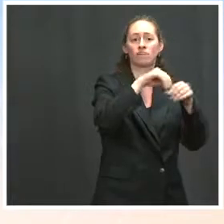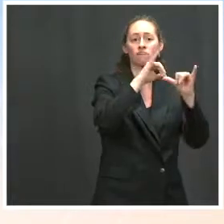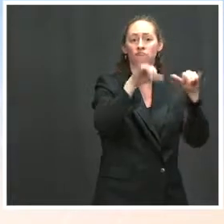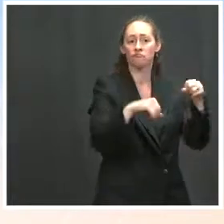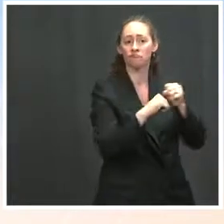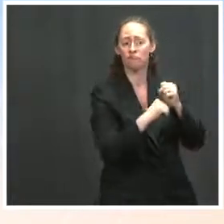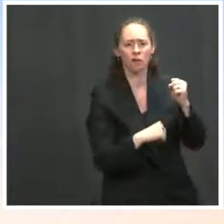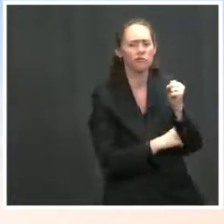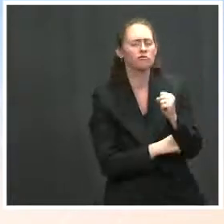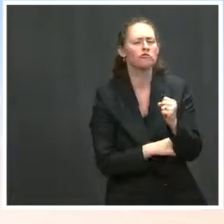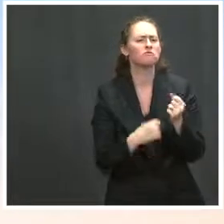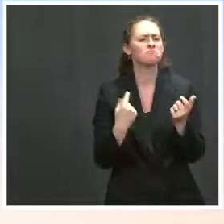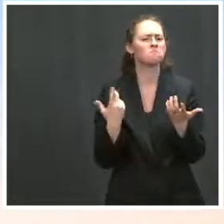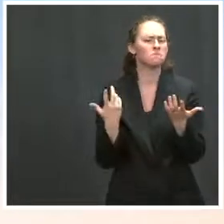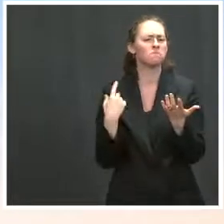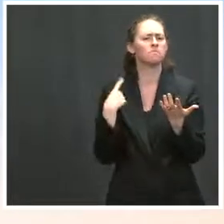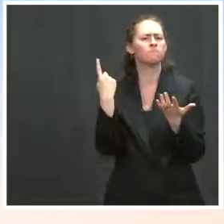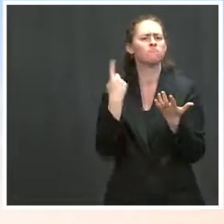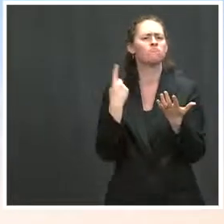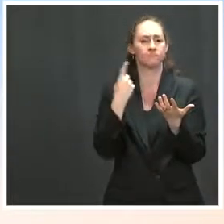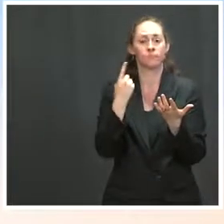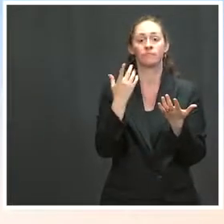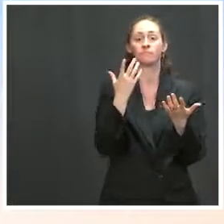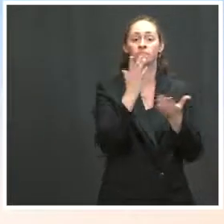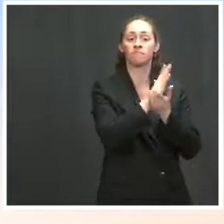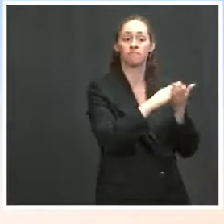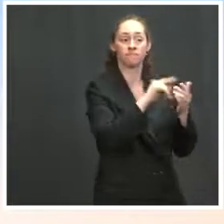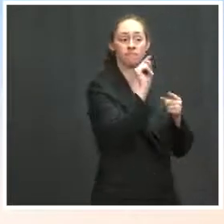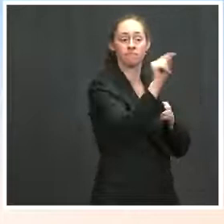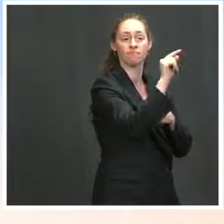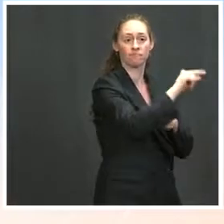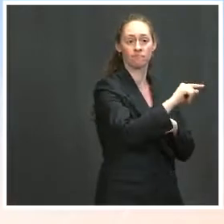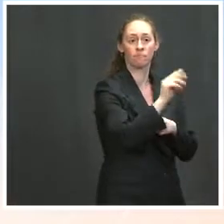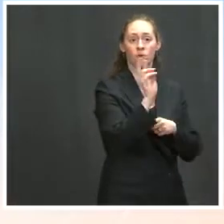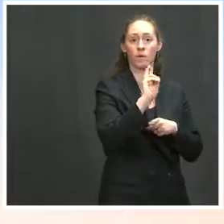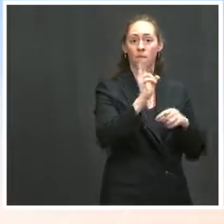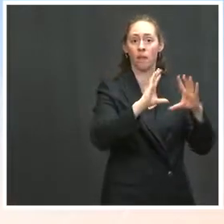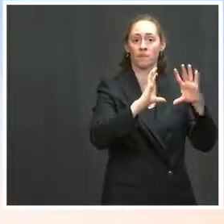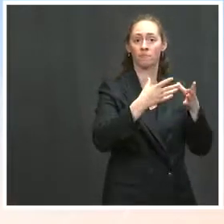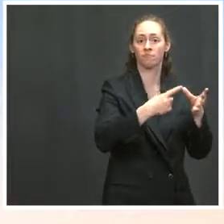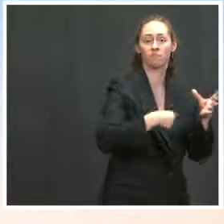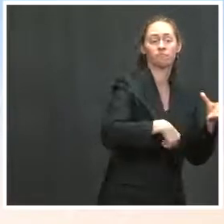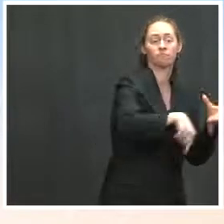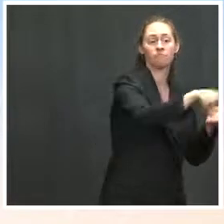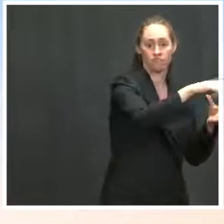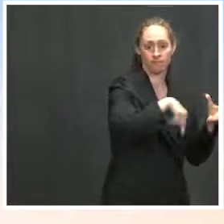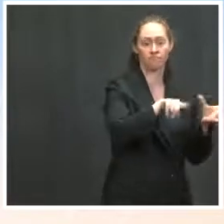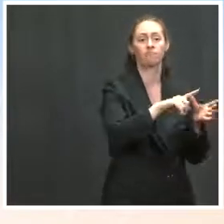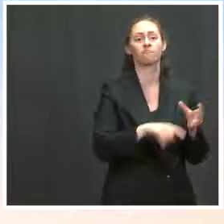a deal, saying that in fact White House staff is less interested in getting an infrastructure deal than the president himself. How